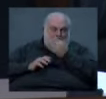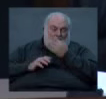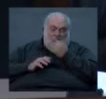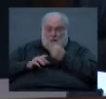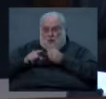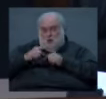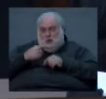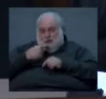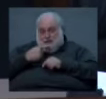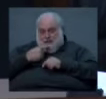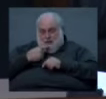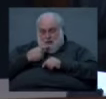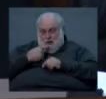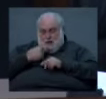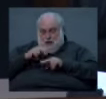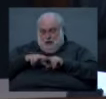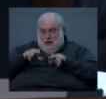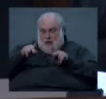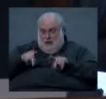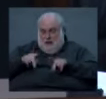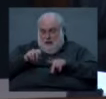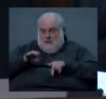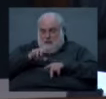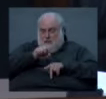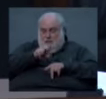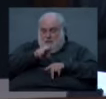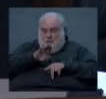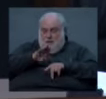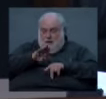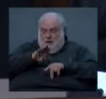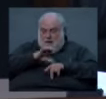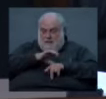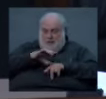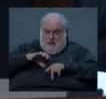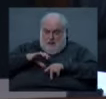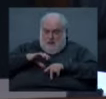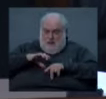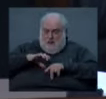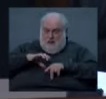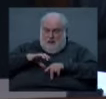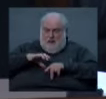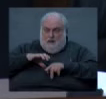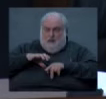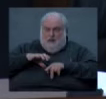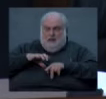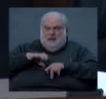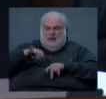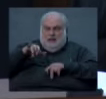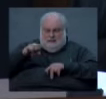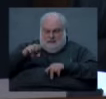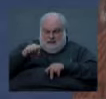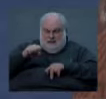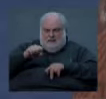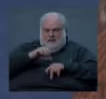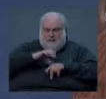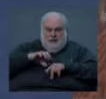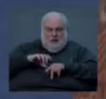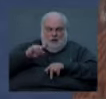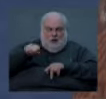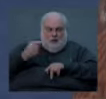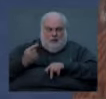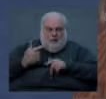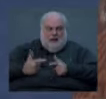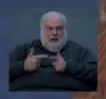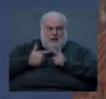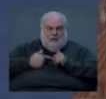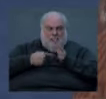You said you were chair of the subcommittee on... Community chair, yes. I'm the only one on the committee who lives in the neighborhood, and